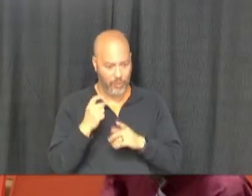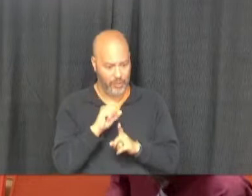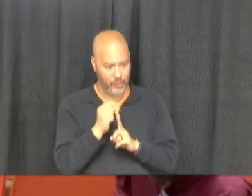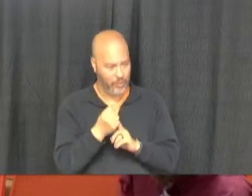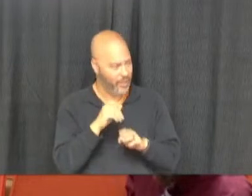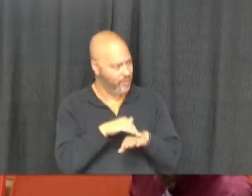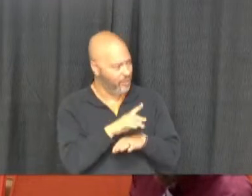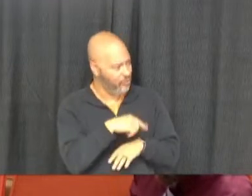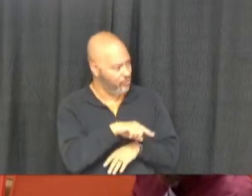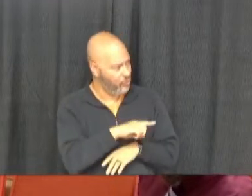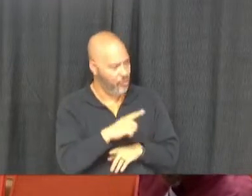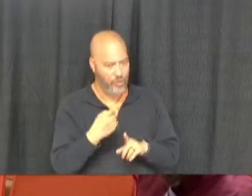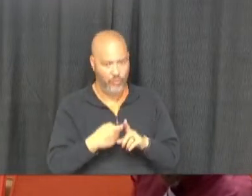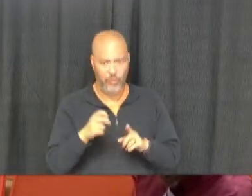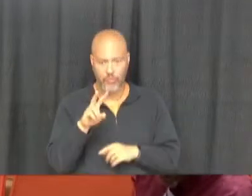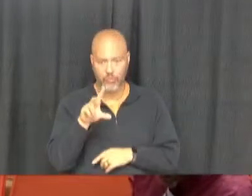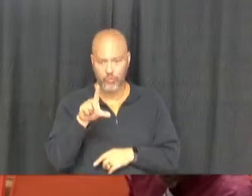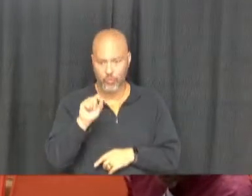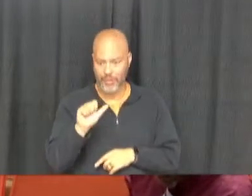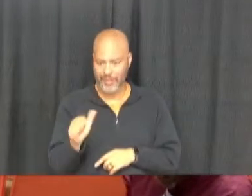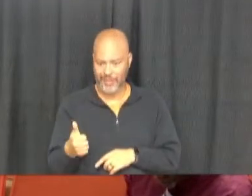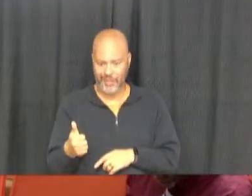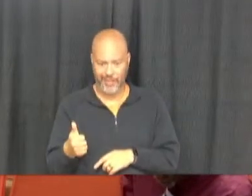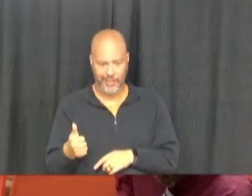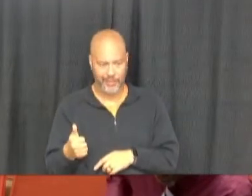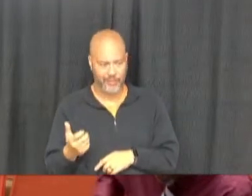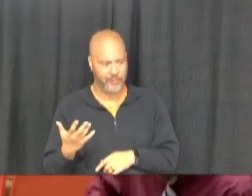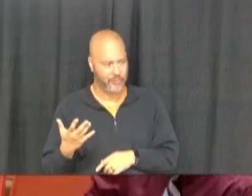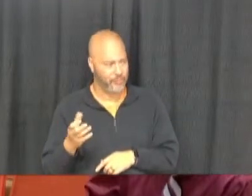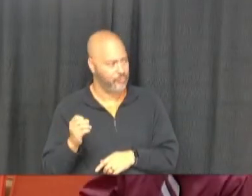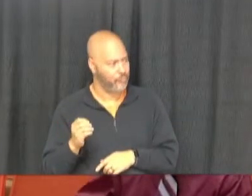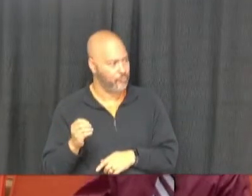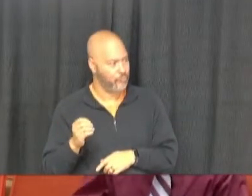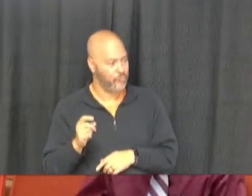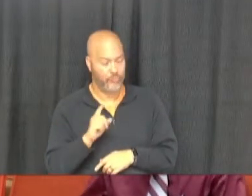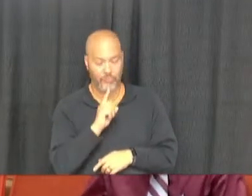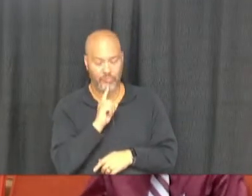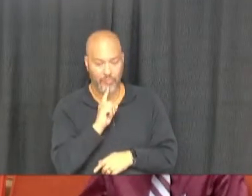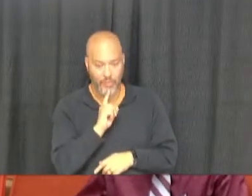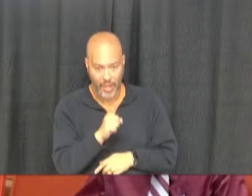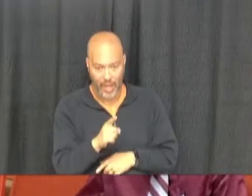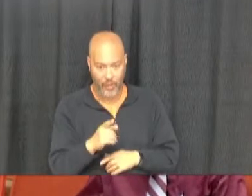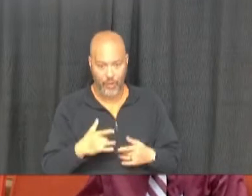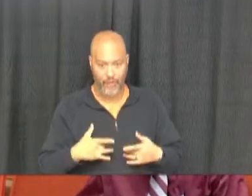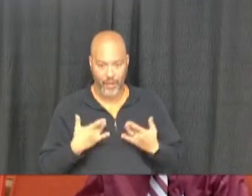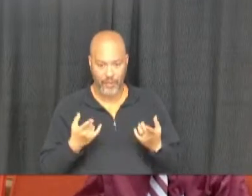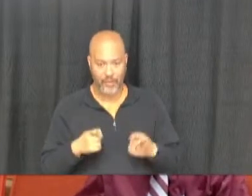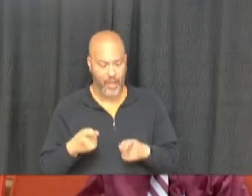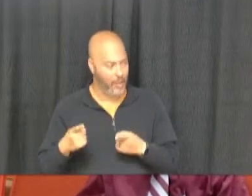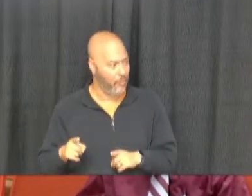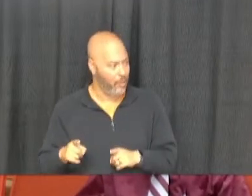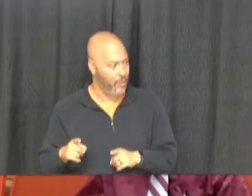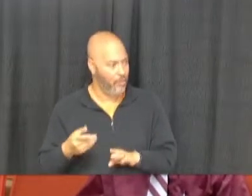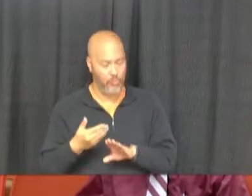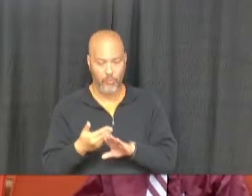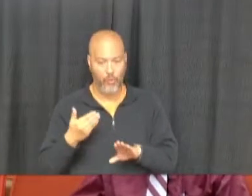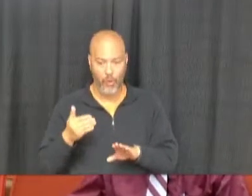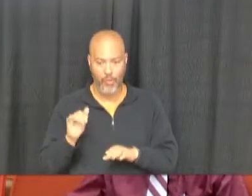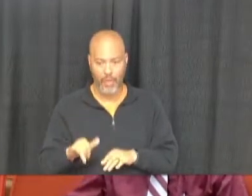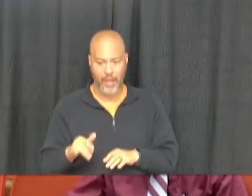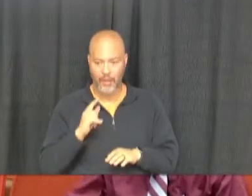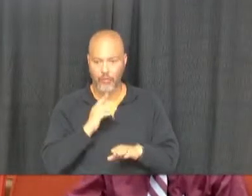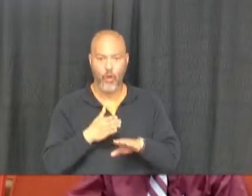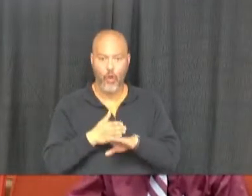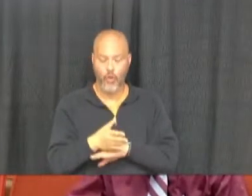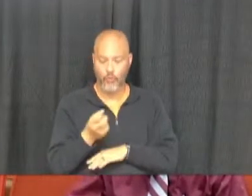sent to y'all today that from 2010. And so the actual events that occurred were predated that. So